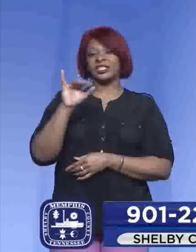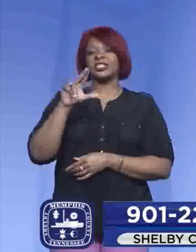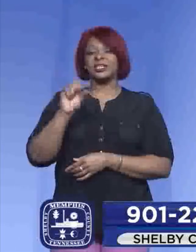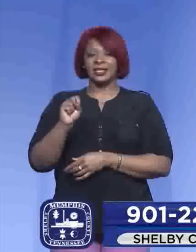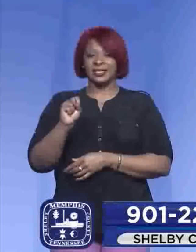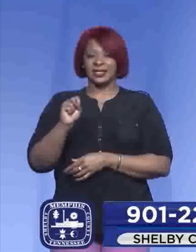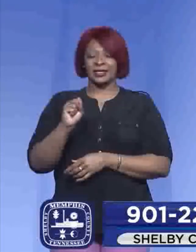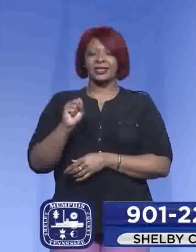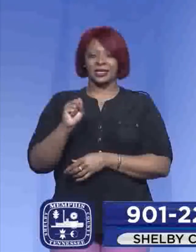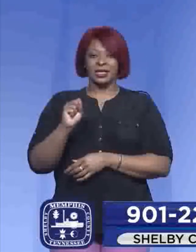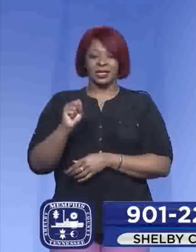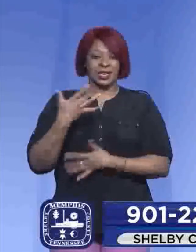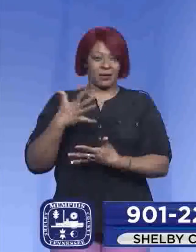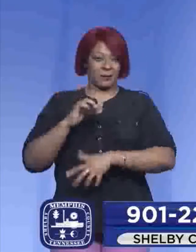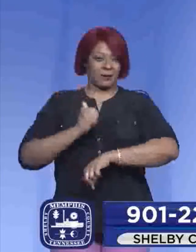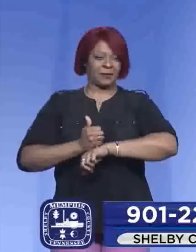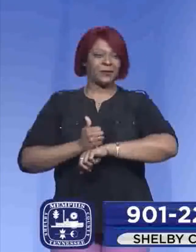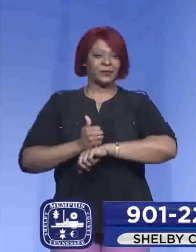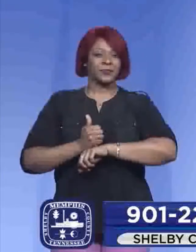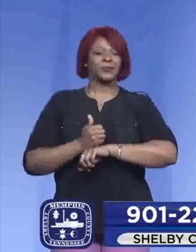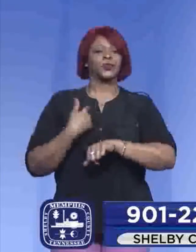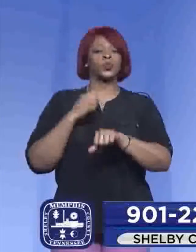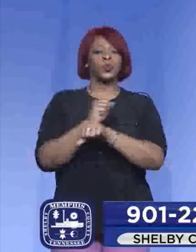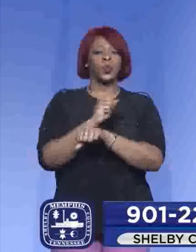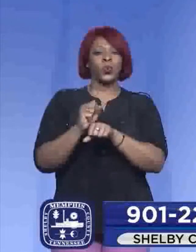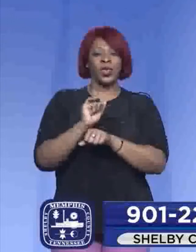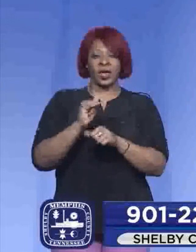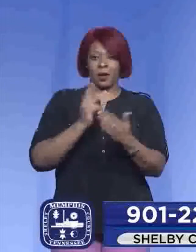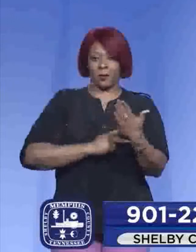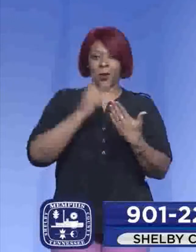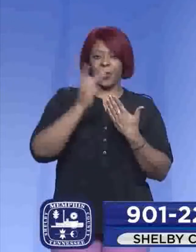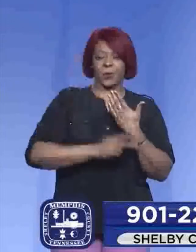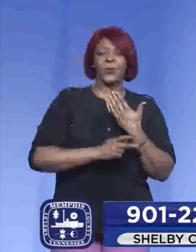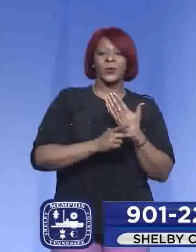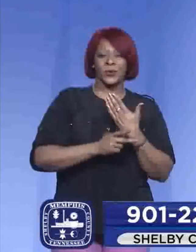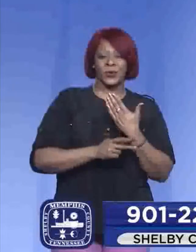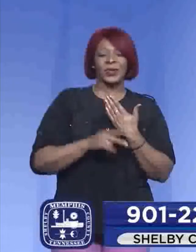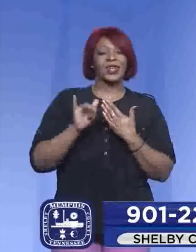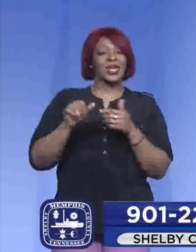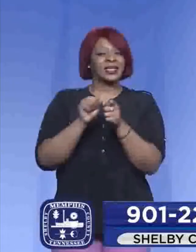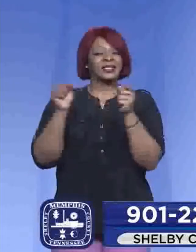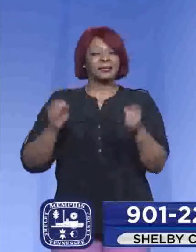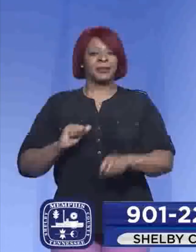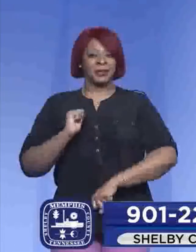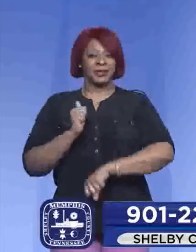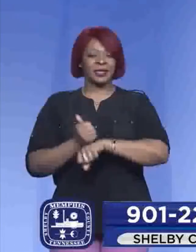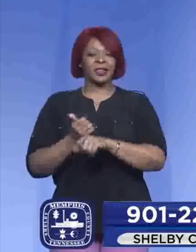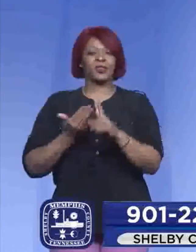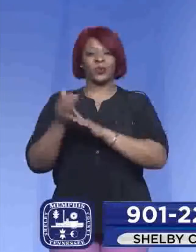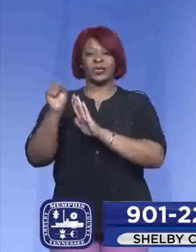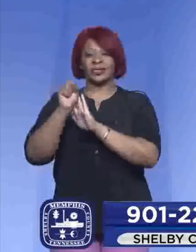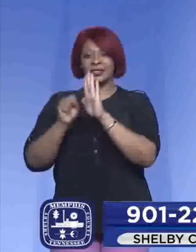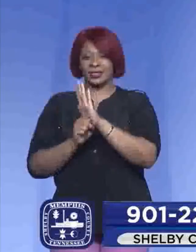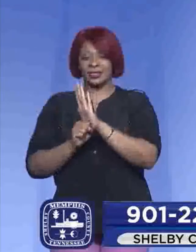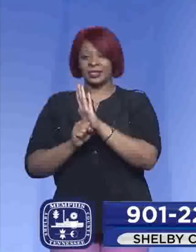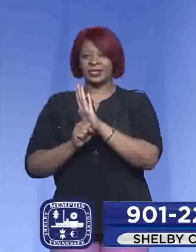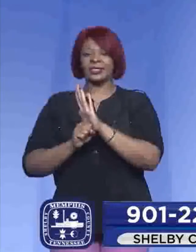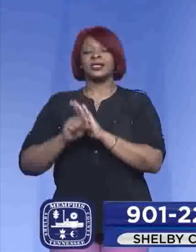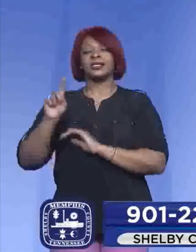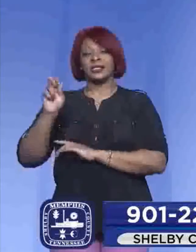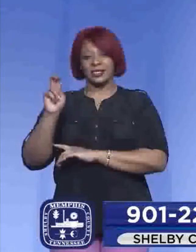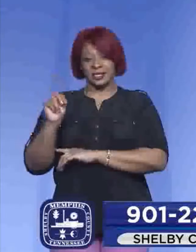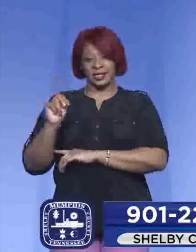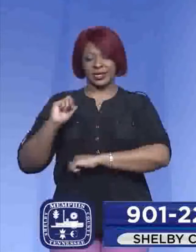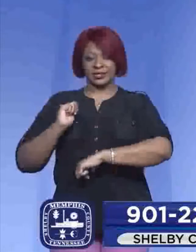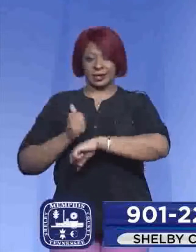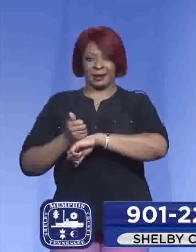place when we started working this program. That was a system that was put into place by the state of